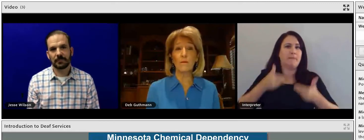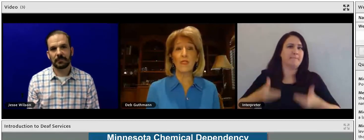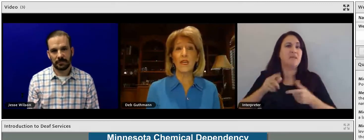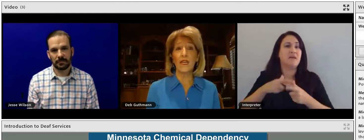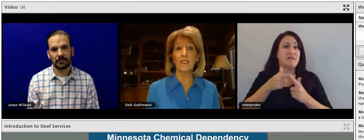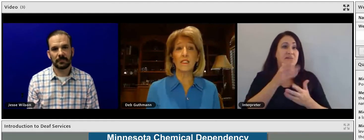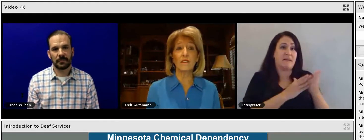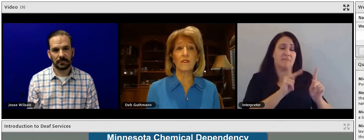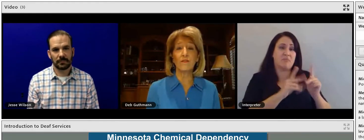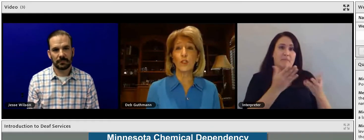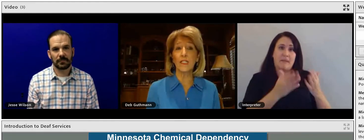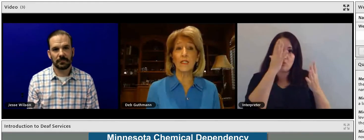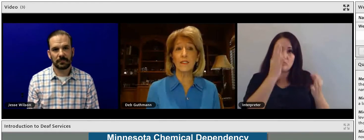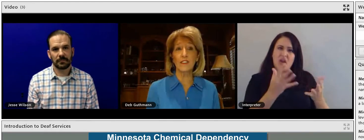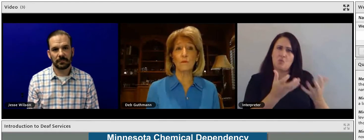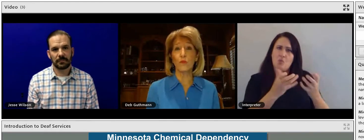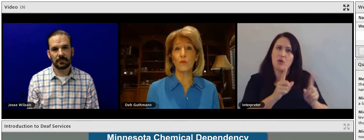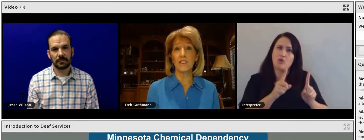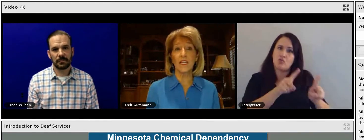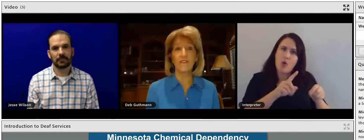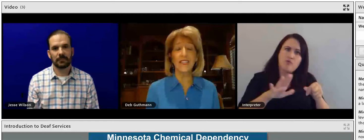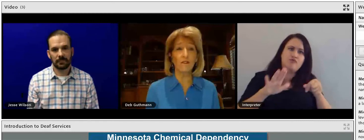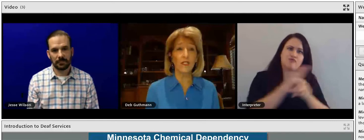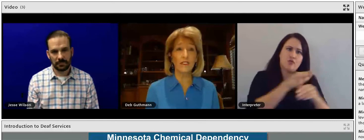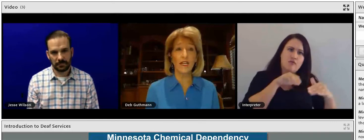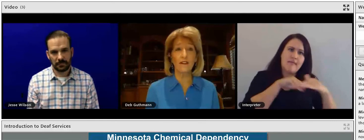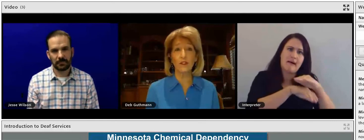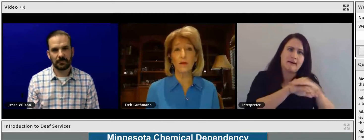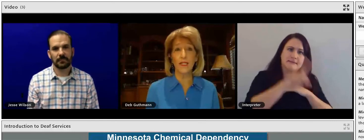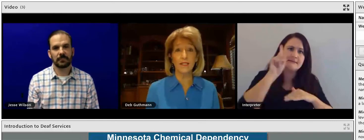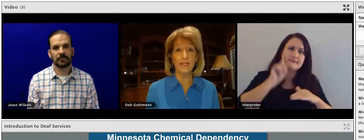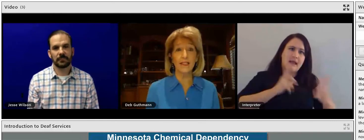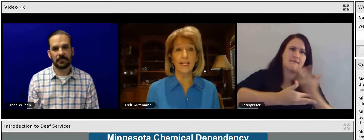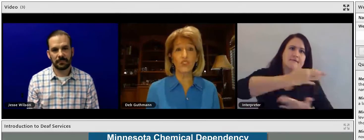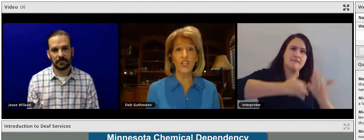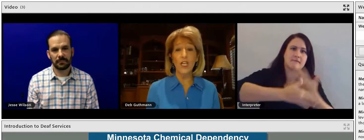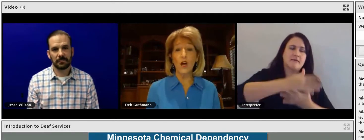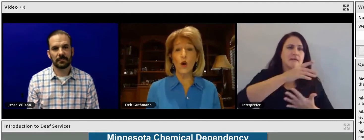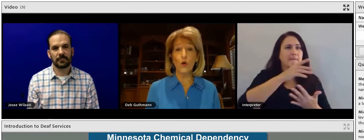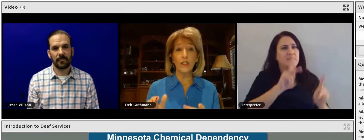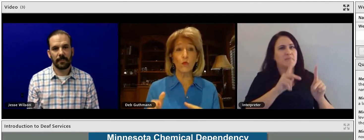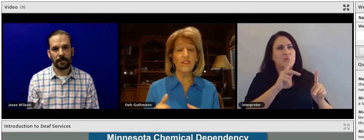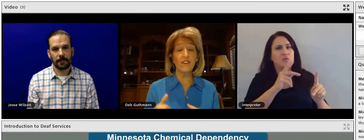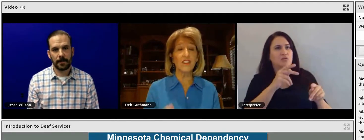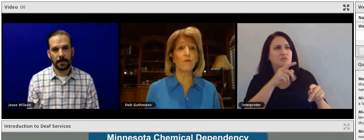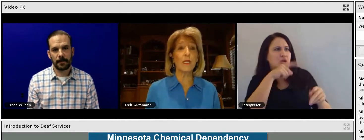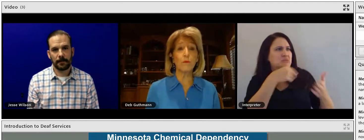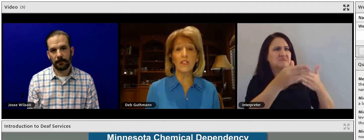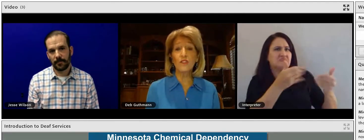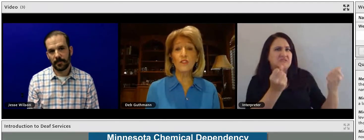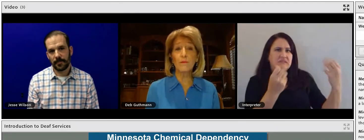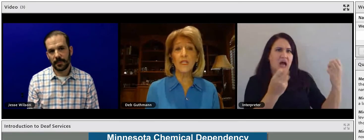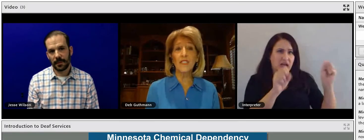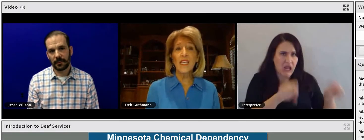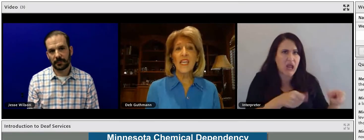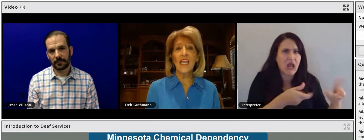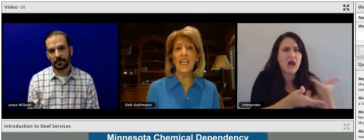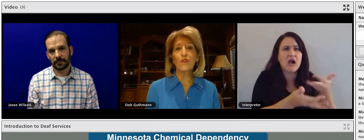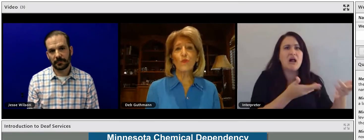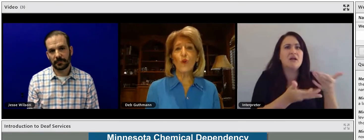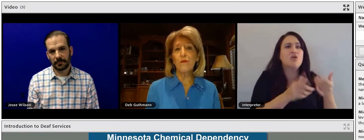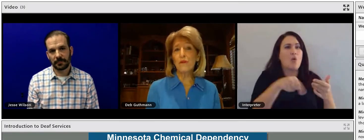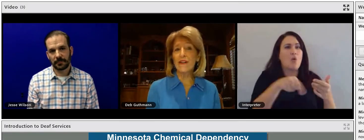to a treatment program that is fully accessible with deaf and hearing staff fluent in sign language, only with deaf people